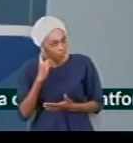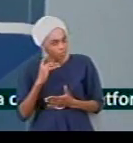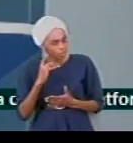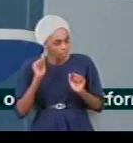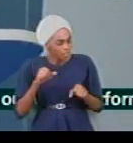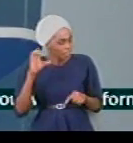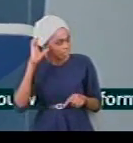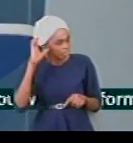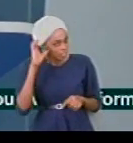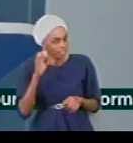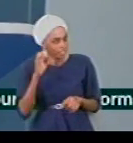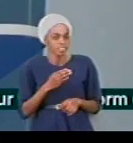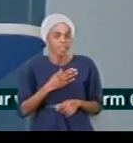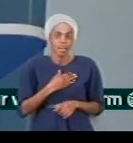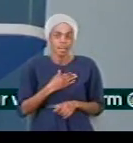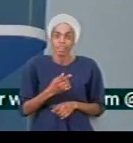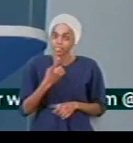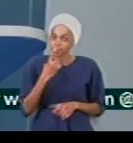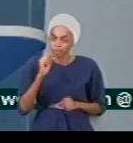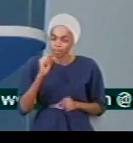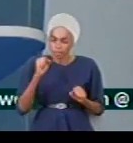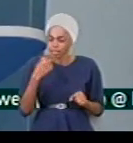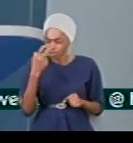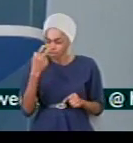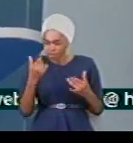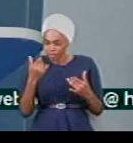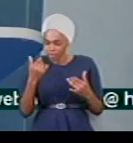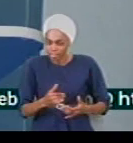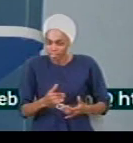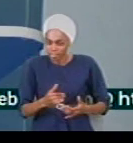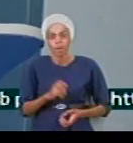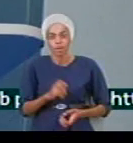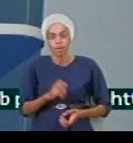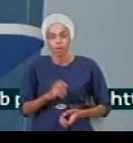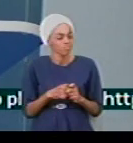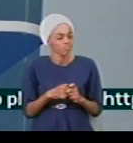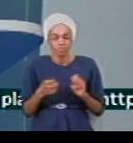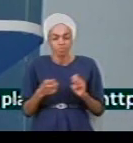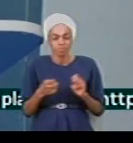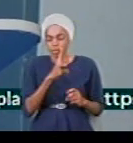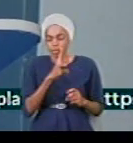know that the name of Jesus the name above all names